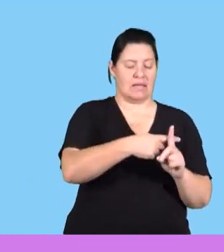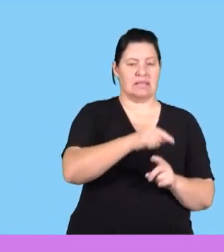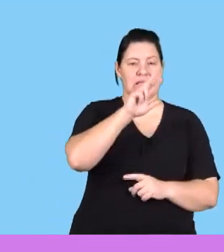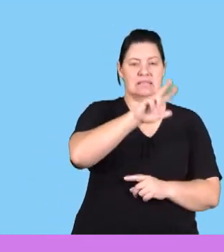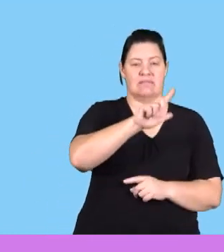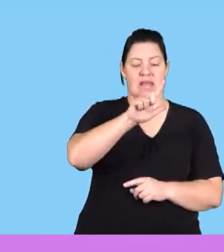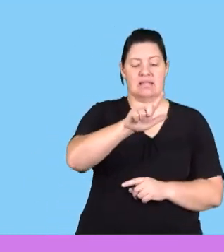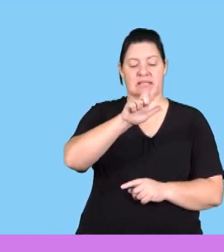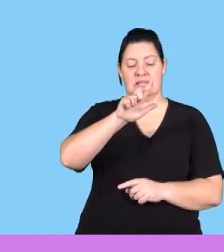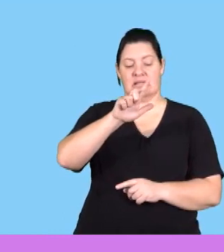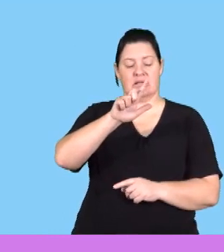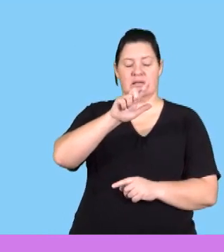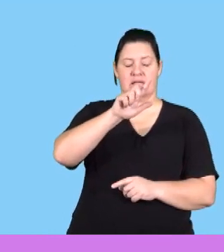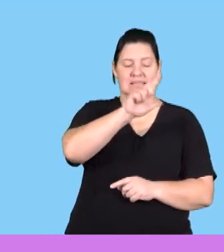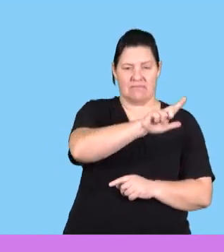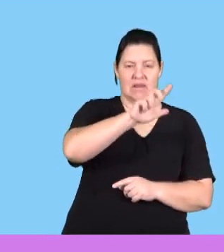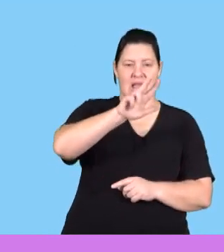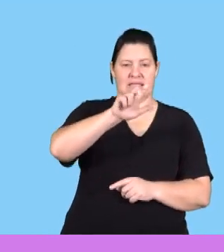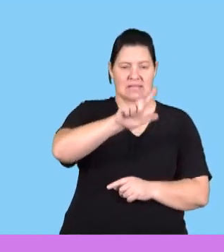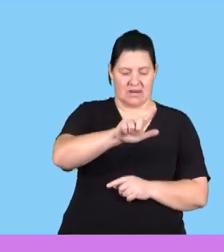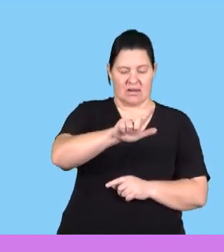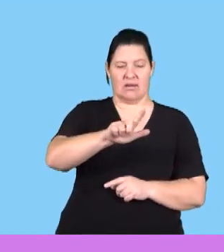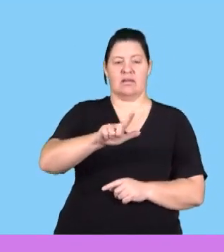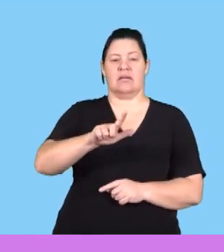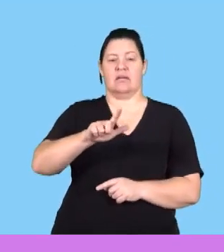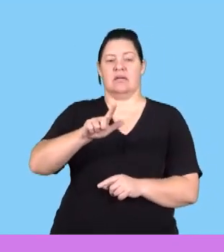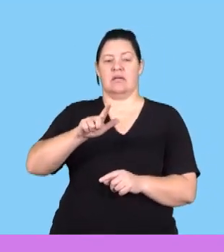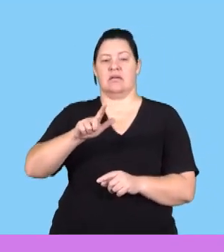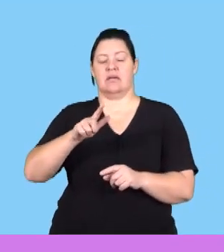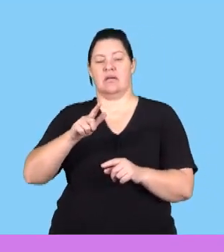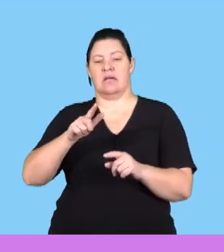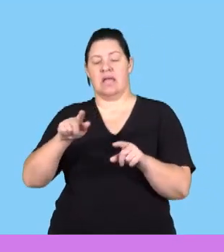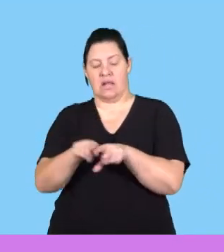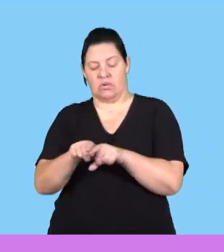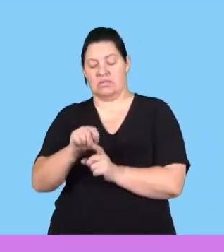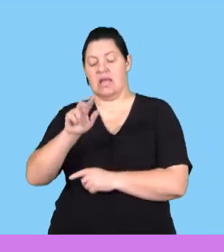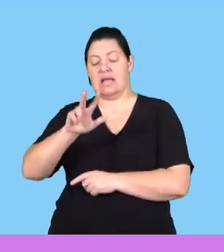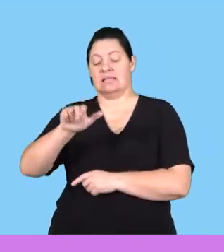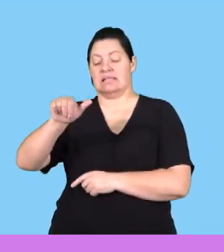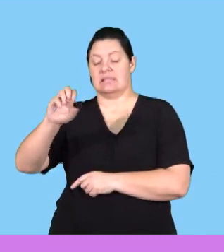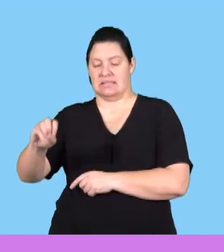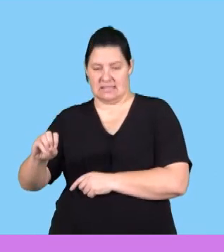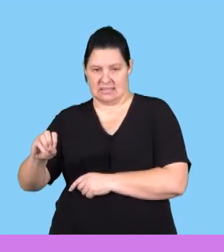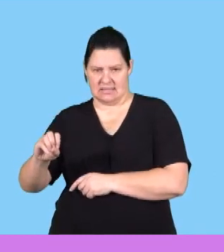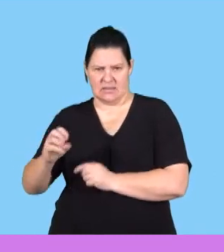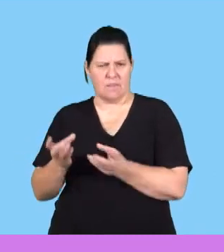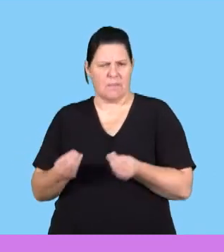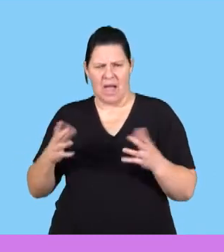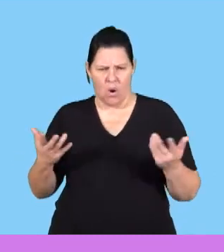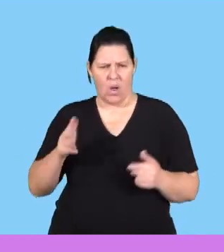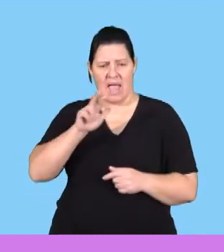plus 787 must be equals to 860. How did I get 860? I